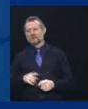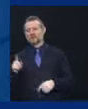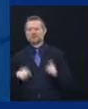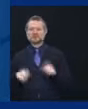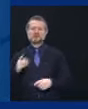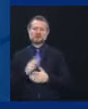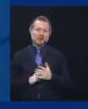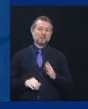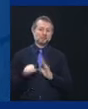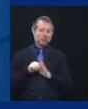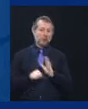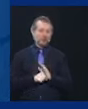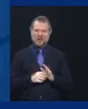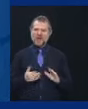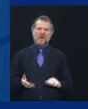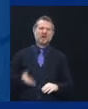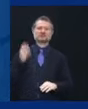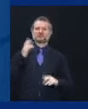better than others.